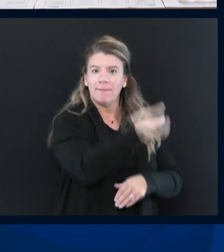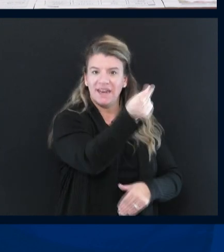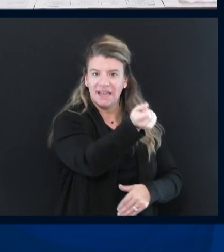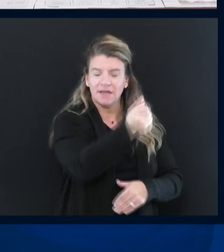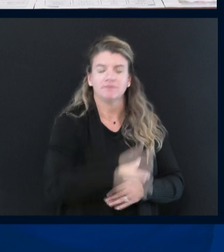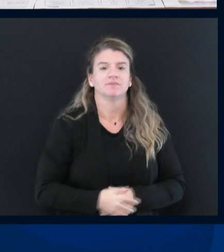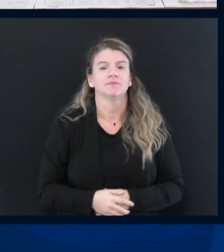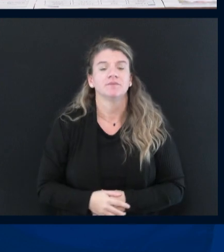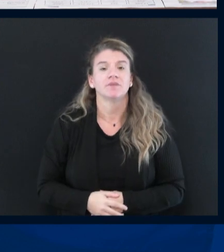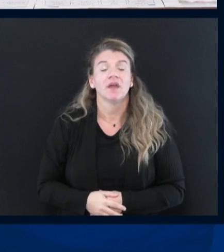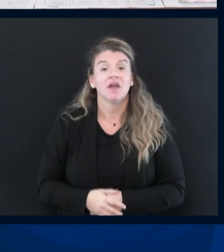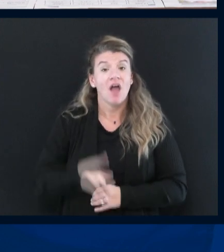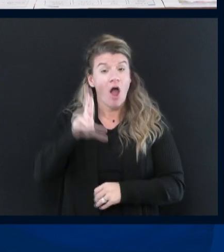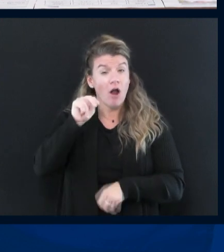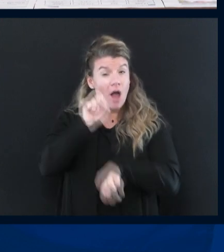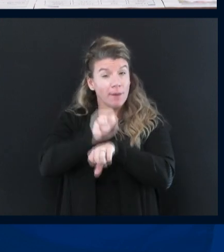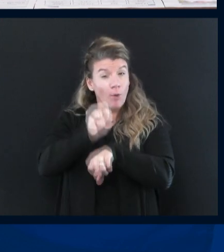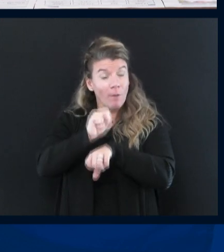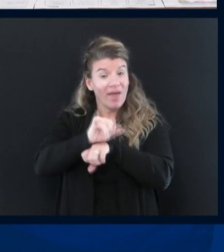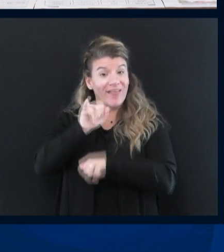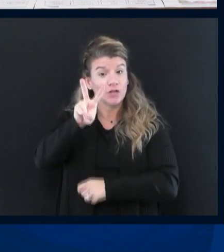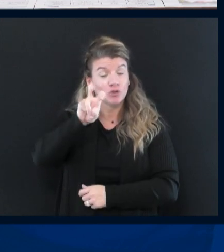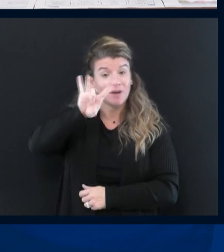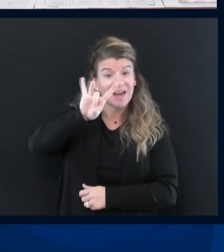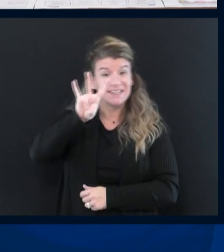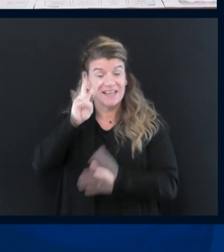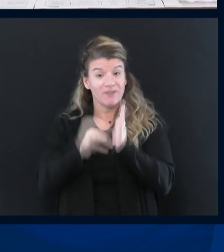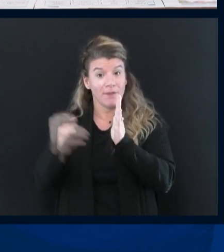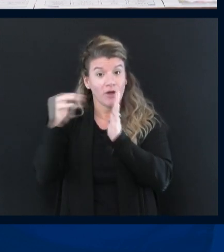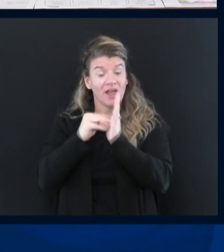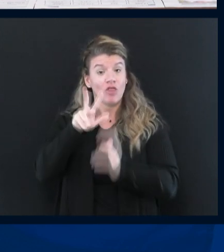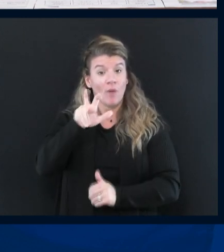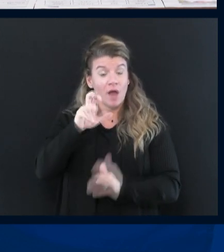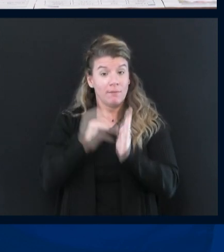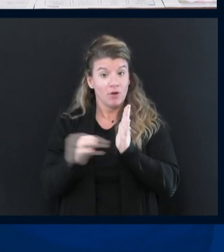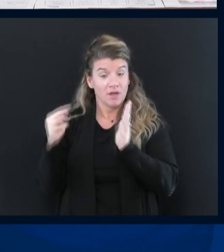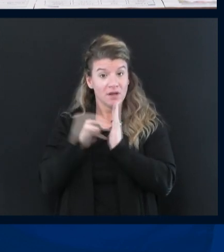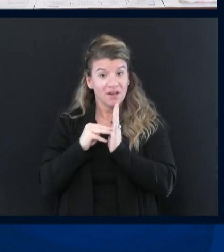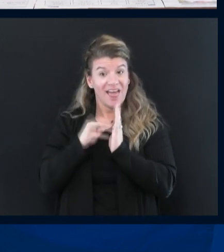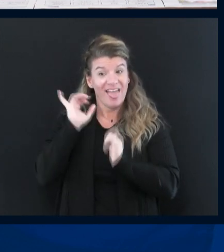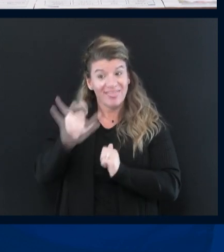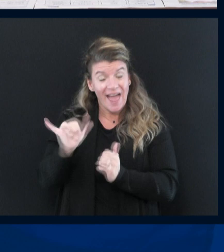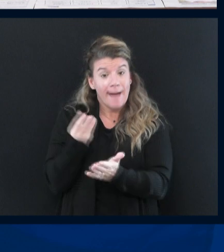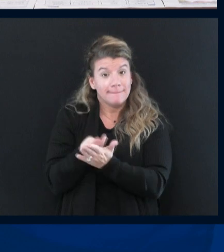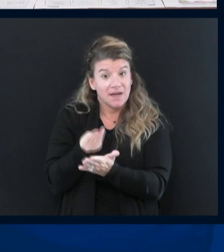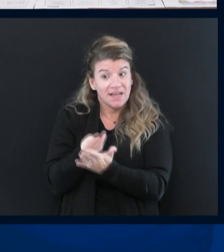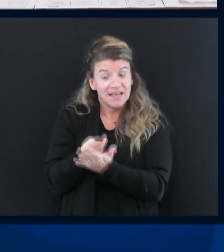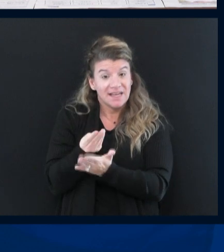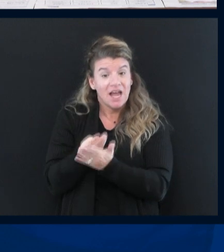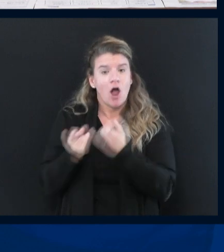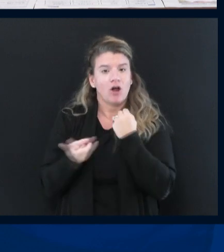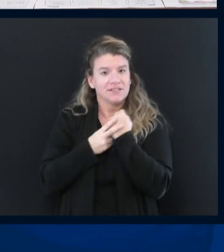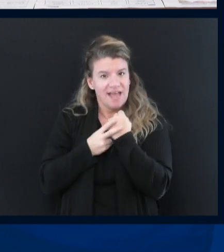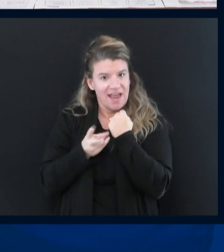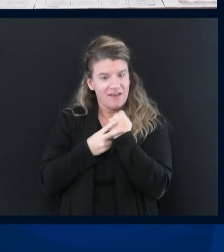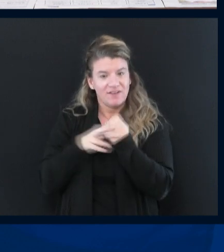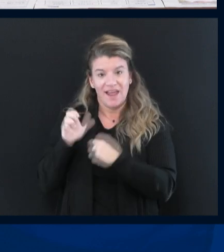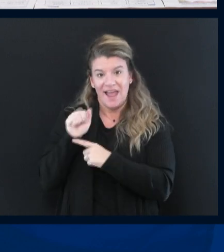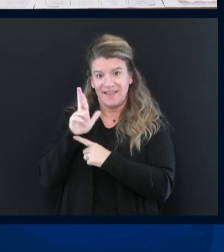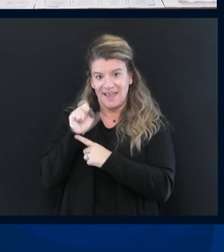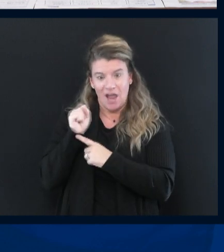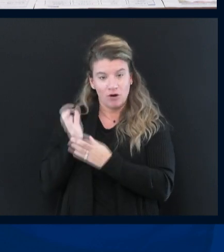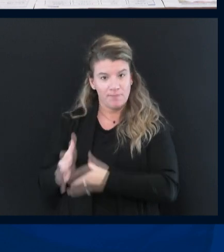the standpoint of our unemployment, $287 million and our $300 million, those dollars are kept in the CARES